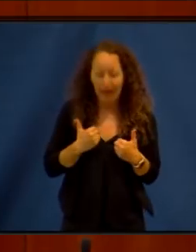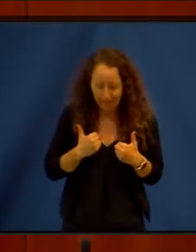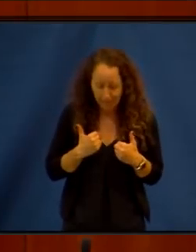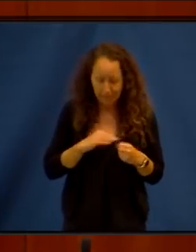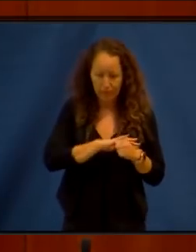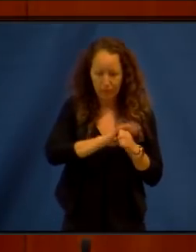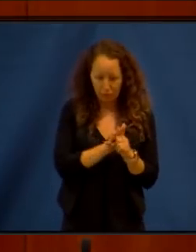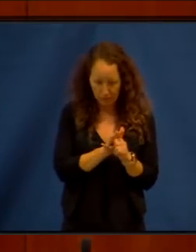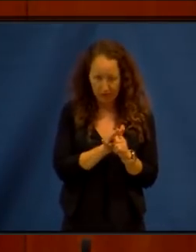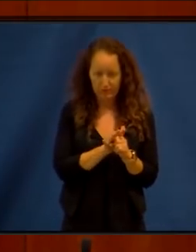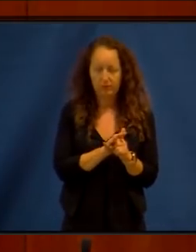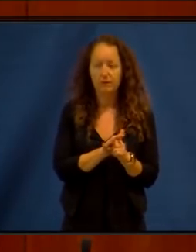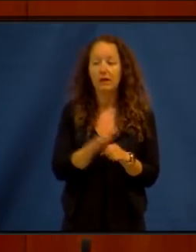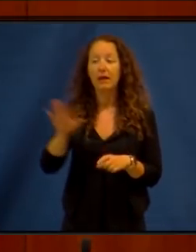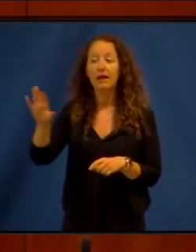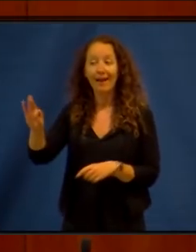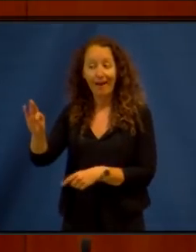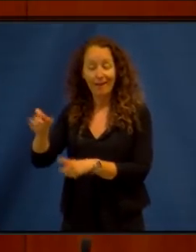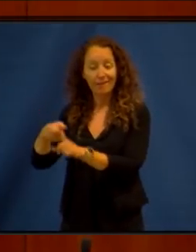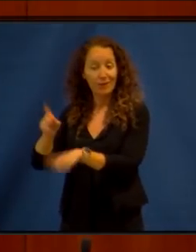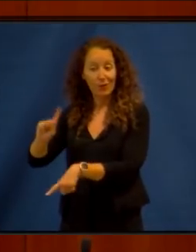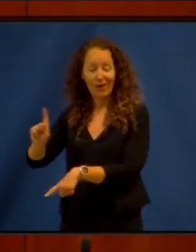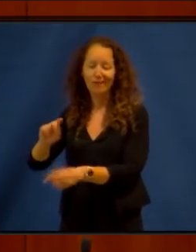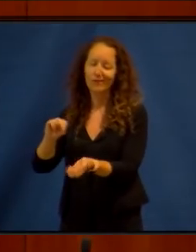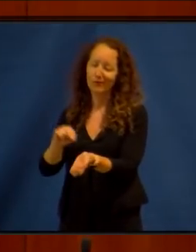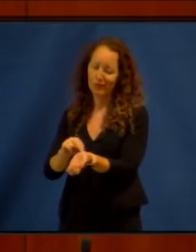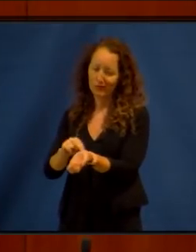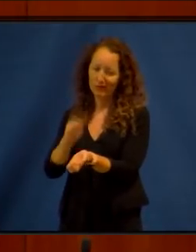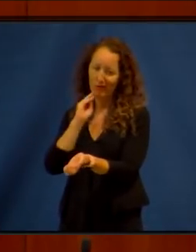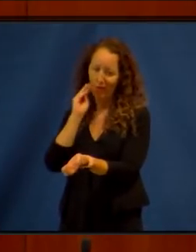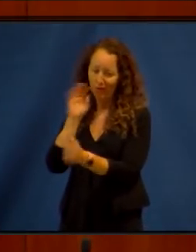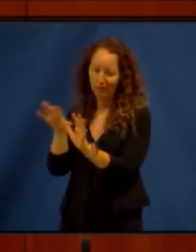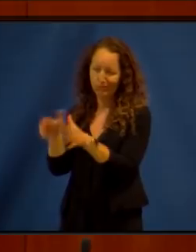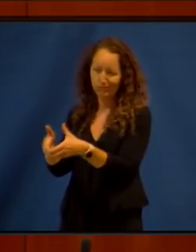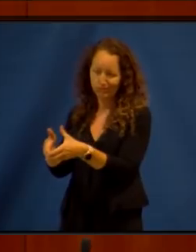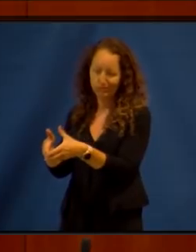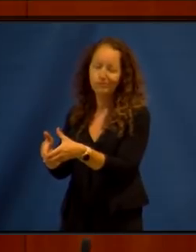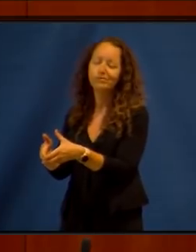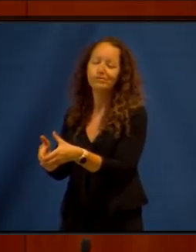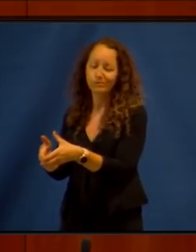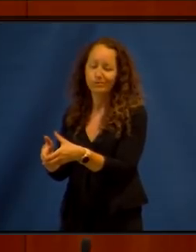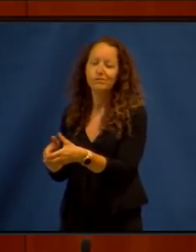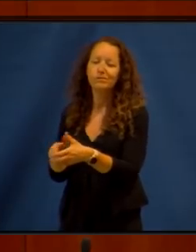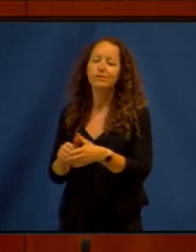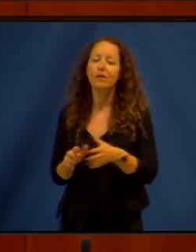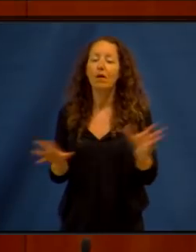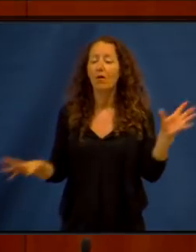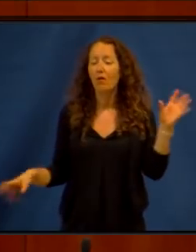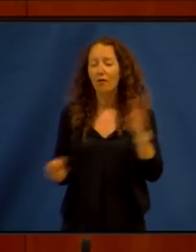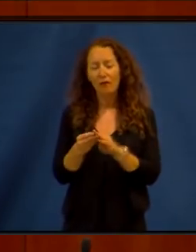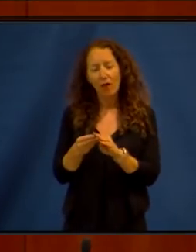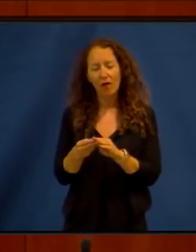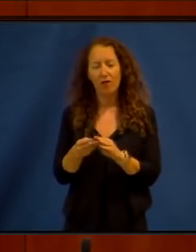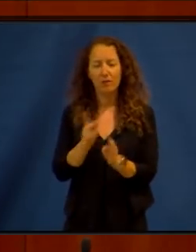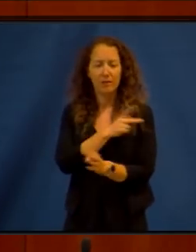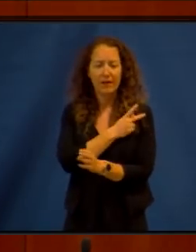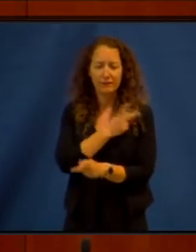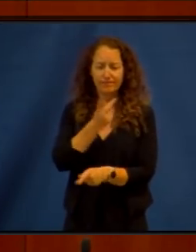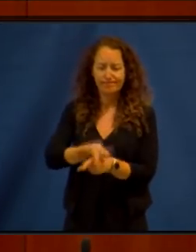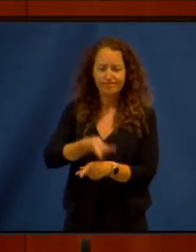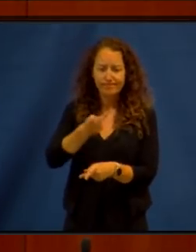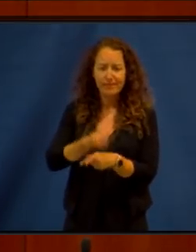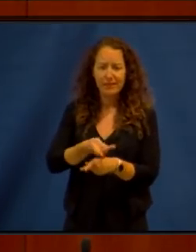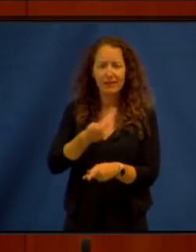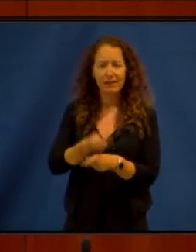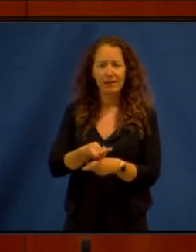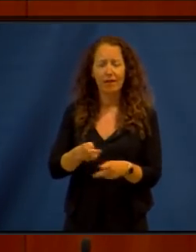Nine of those came from the nursing home. Overall, our total number of patients we've treated over this whole pandemic period is